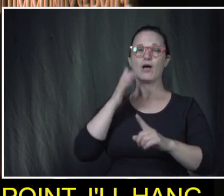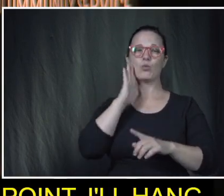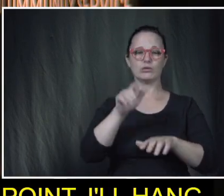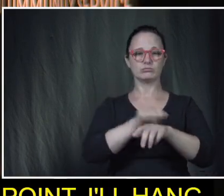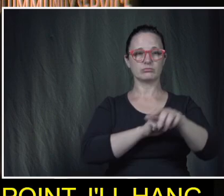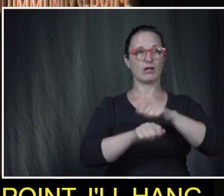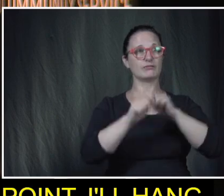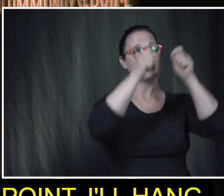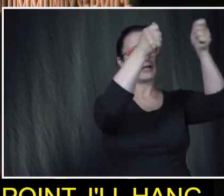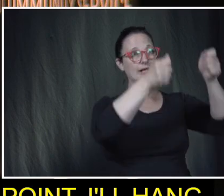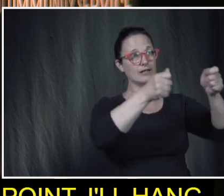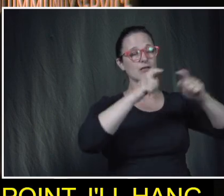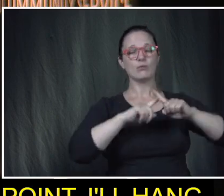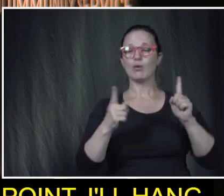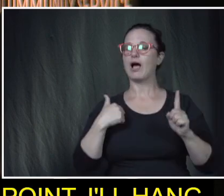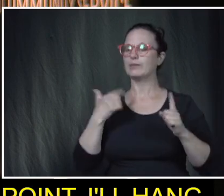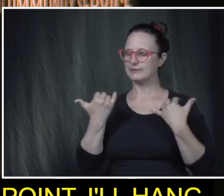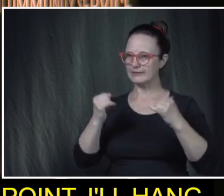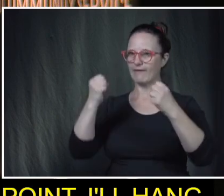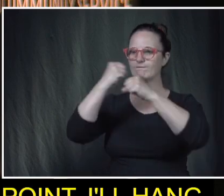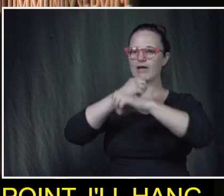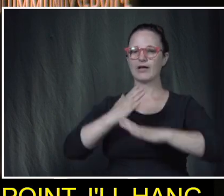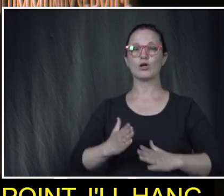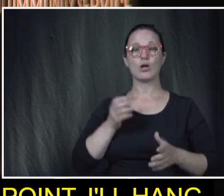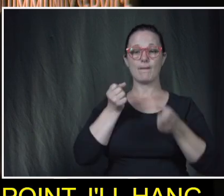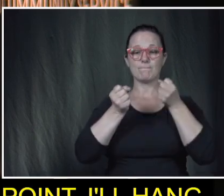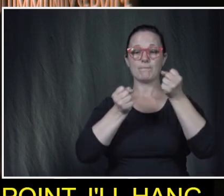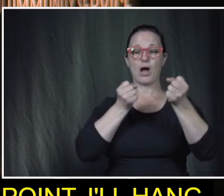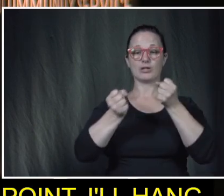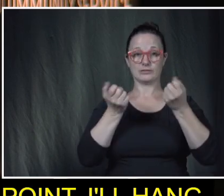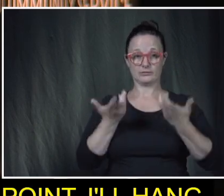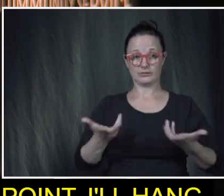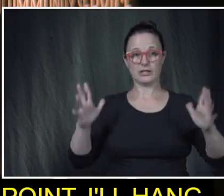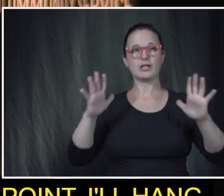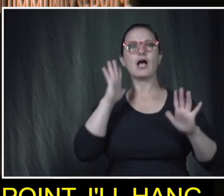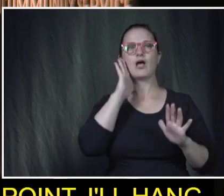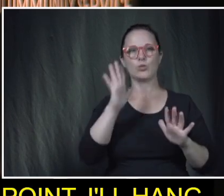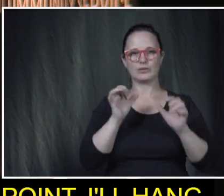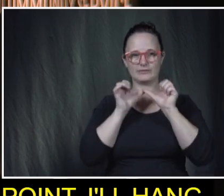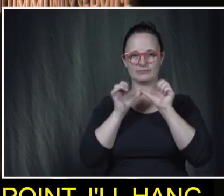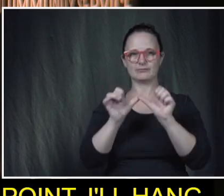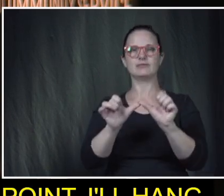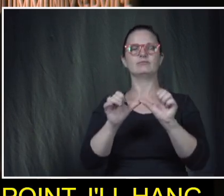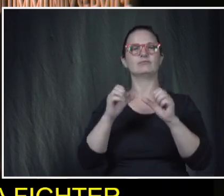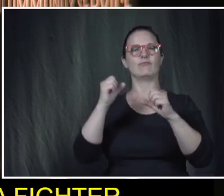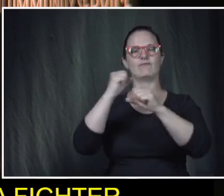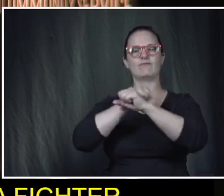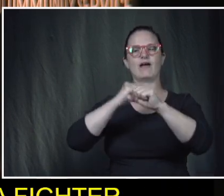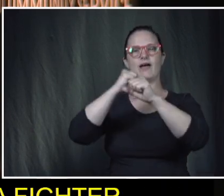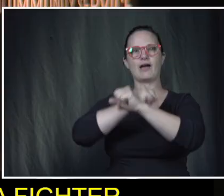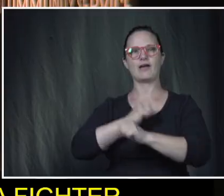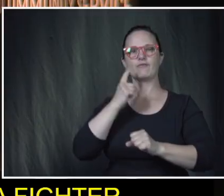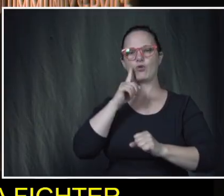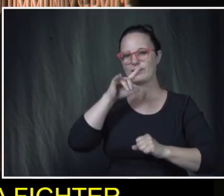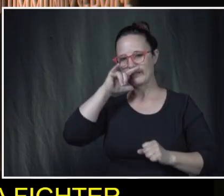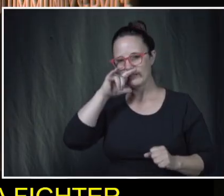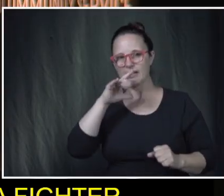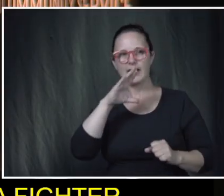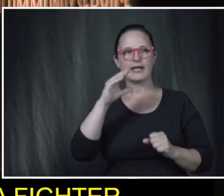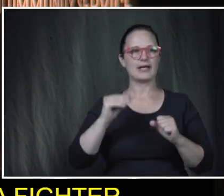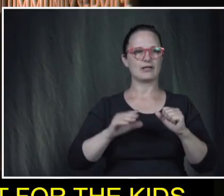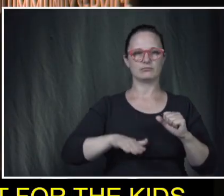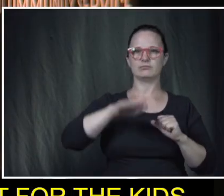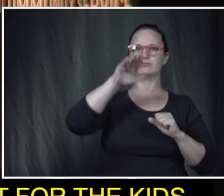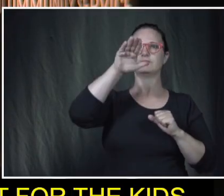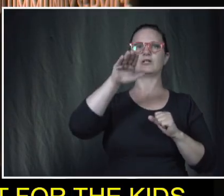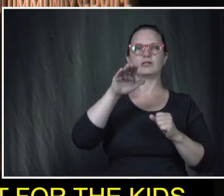but I'll still be a fighter. After boxing, I'm going to be fighting for the kids in my community, continue to grow the B&B Sports